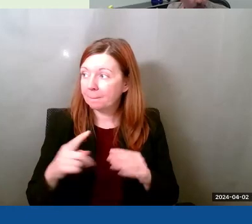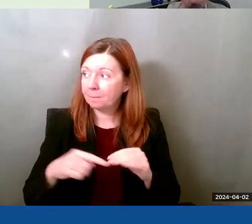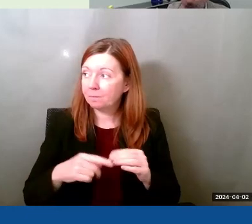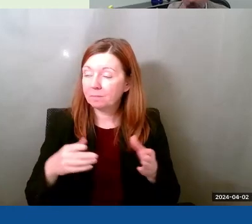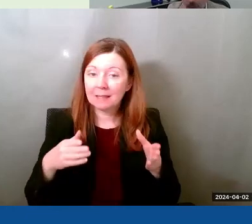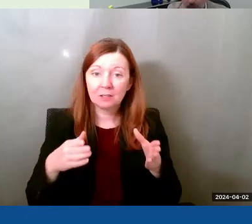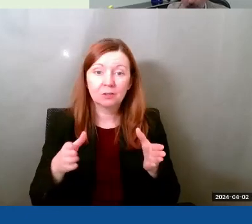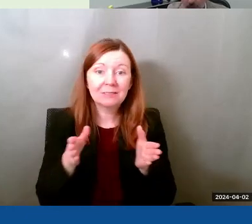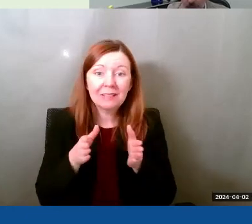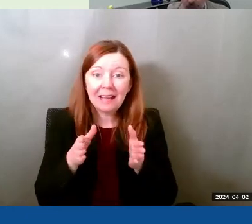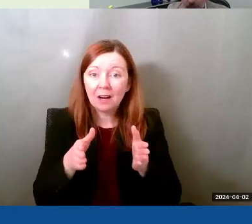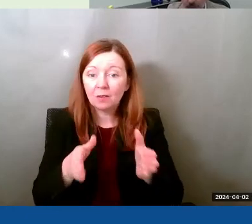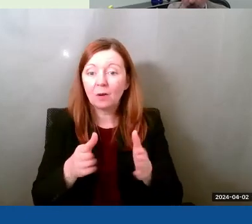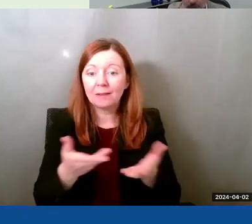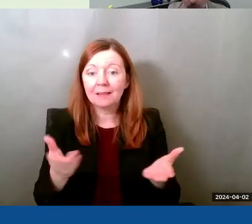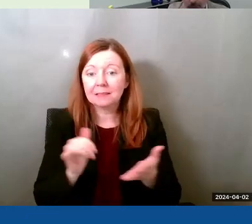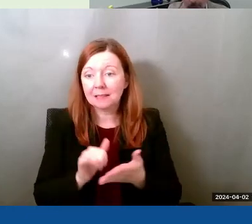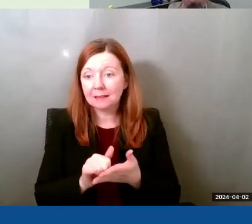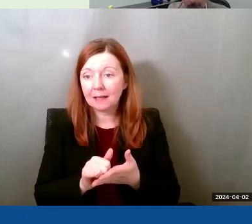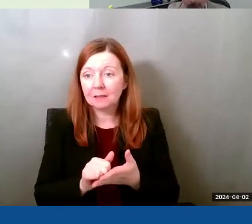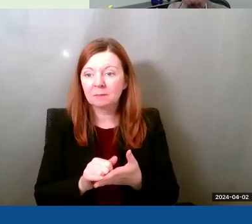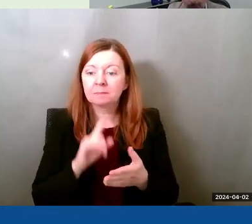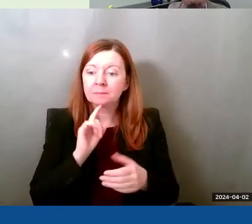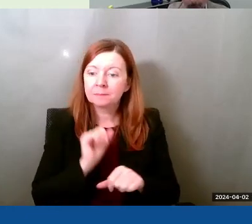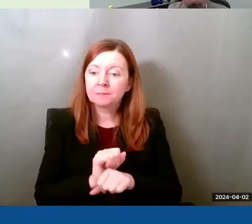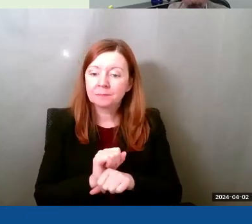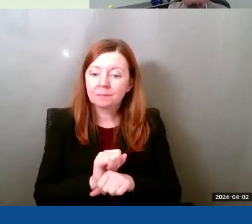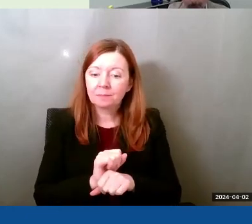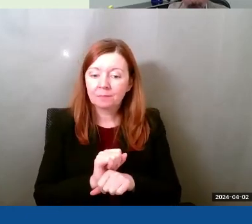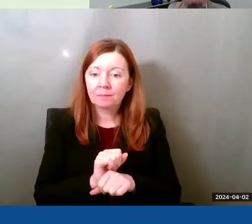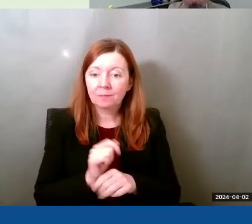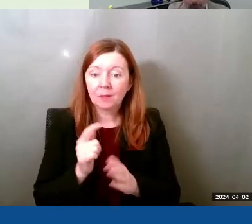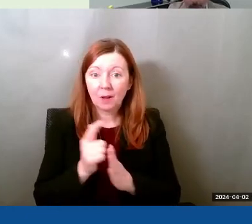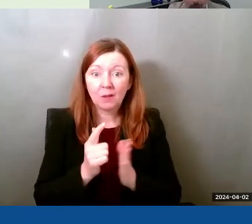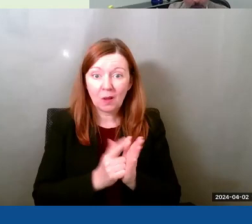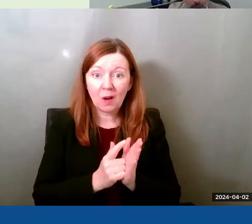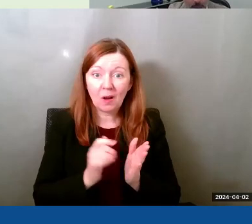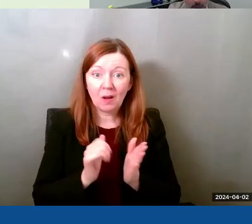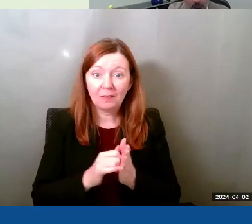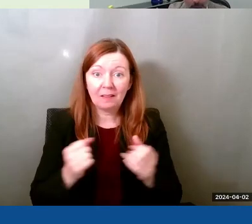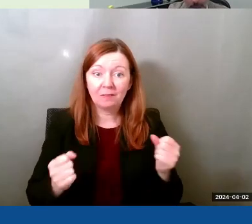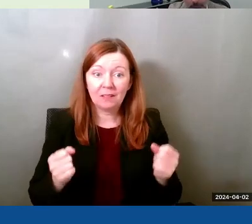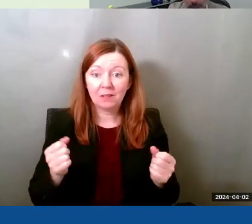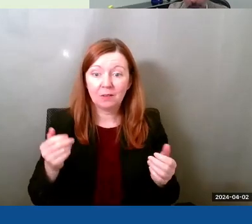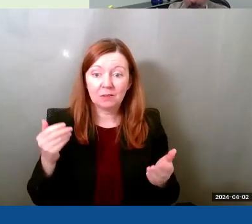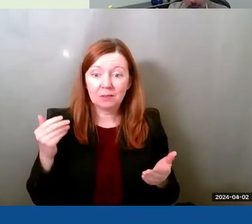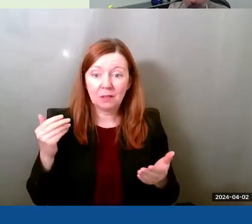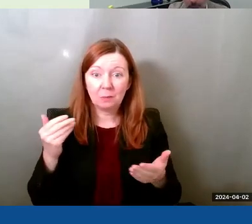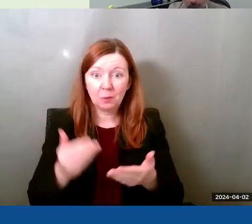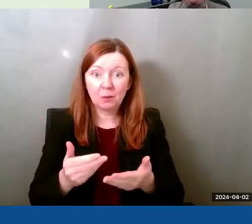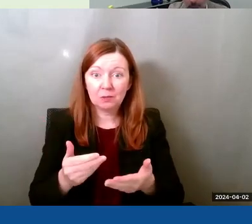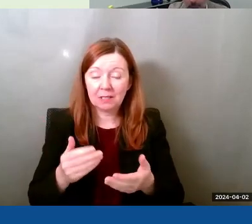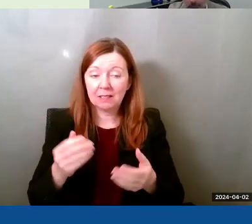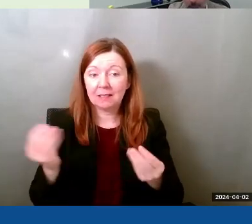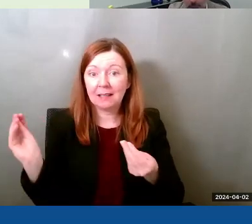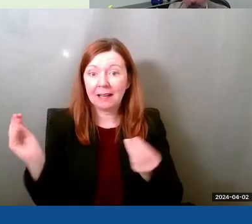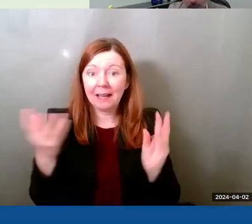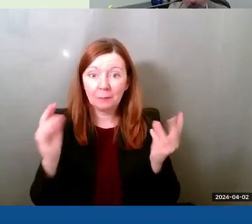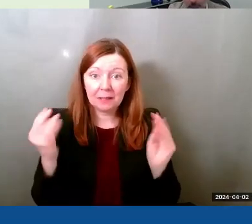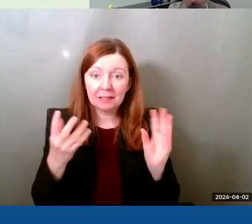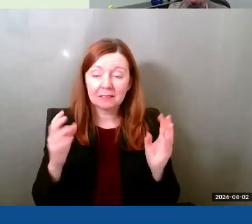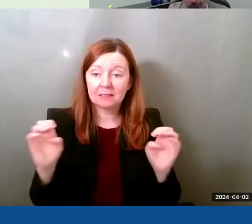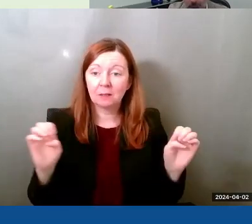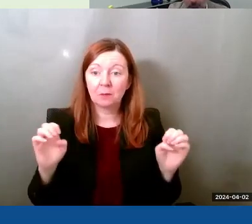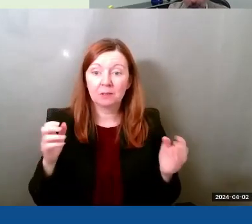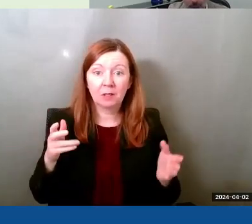being narrow and things like that. It is a law, right? The vehicle's approaching, if the ambulance or emergency vehicle is